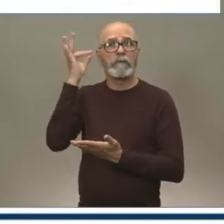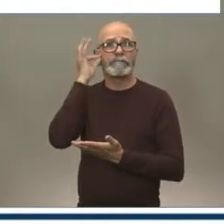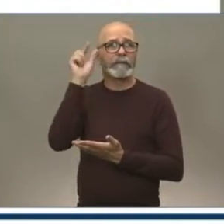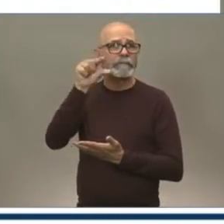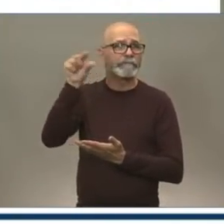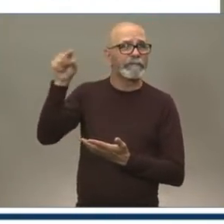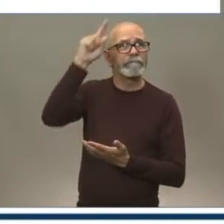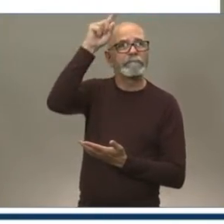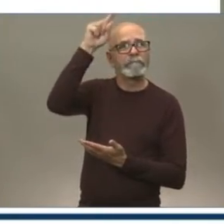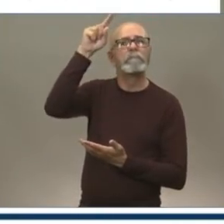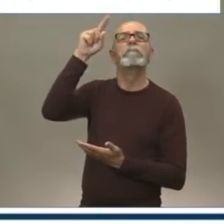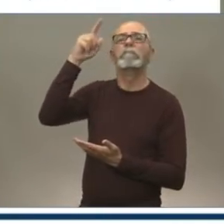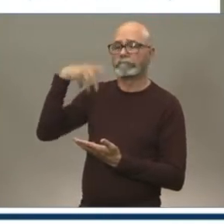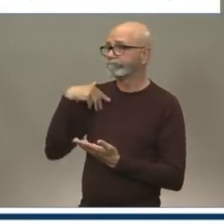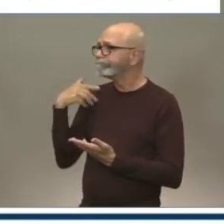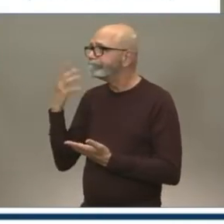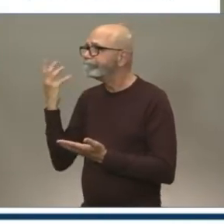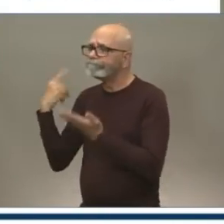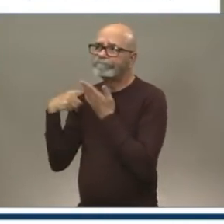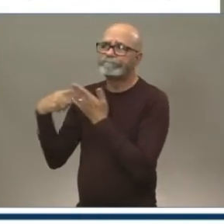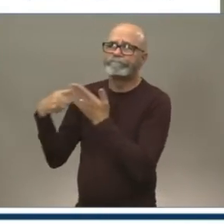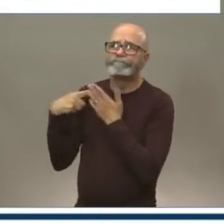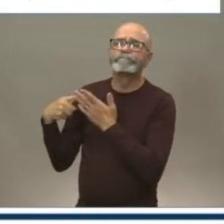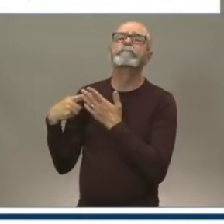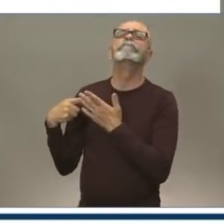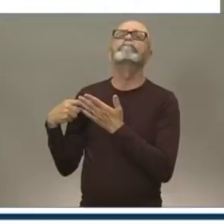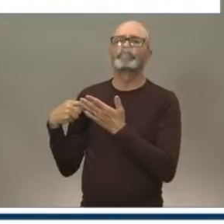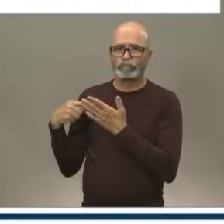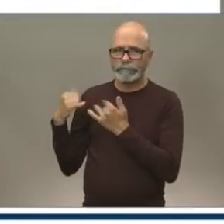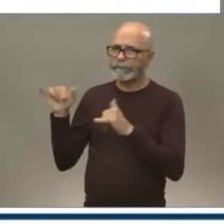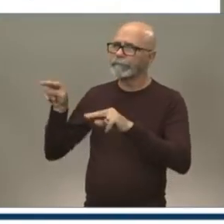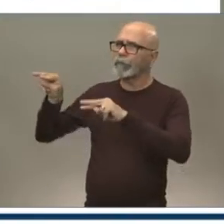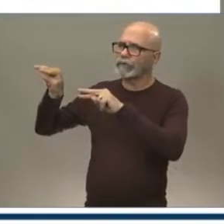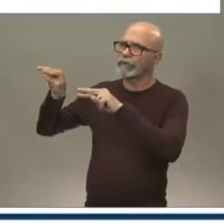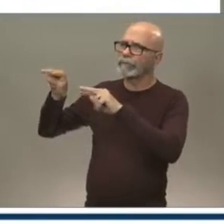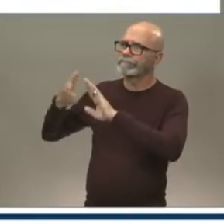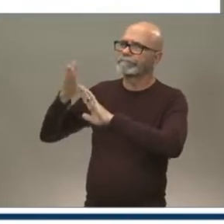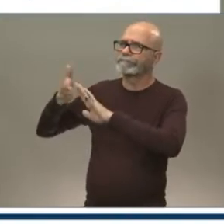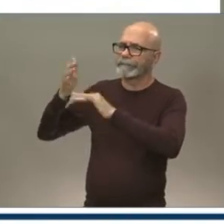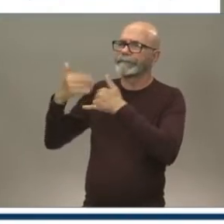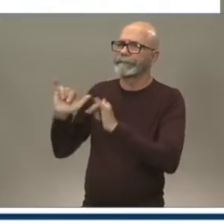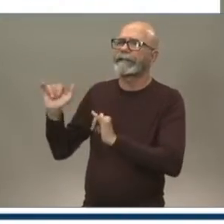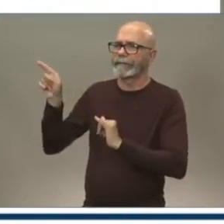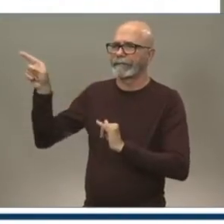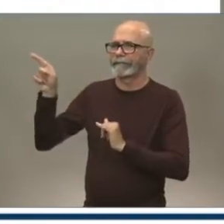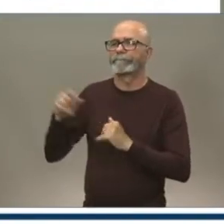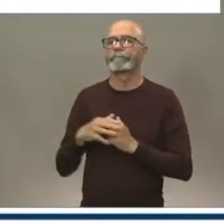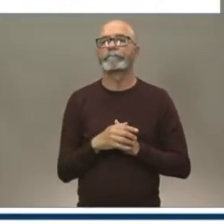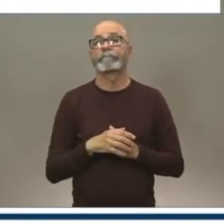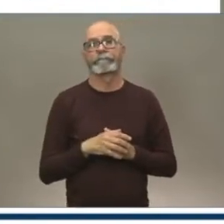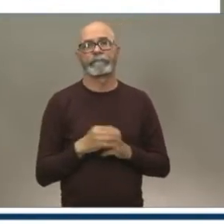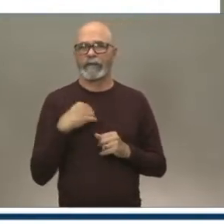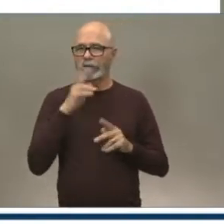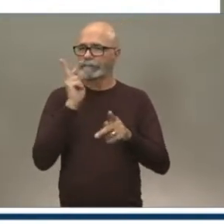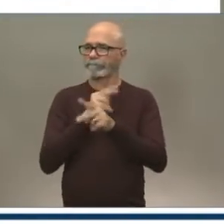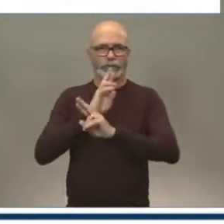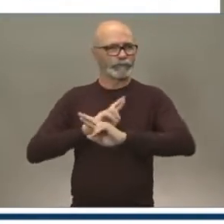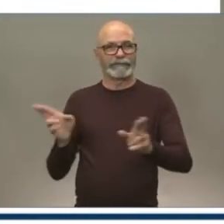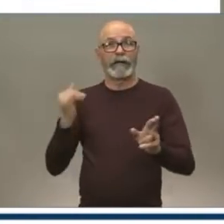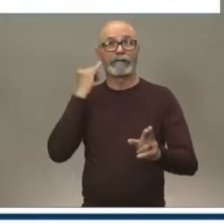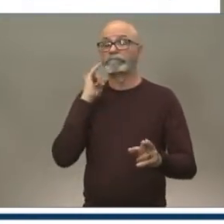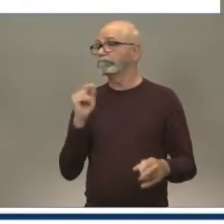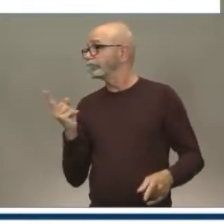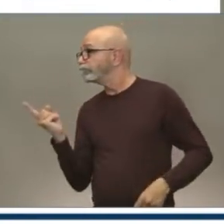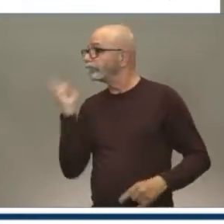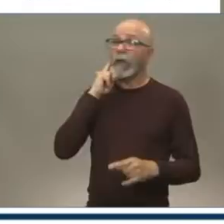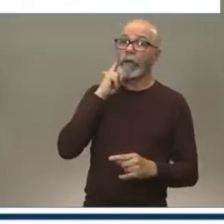are under federal jurisdiction, but they're being monitored closely. And the province, we're on standby to help assist